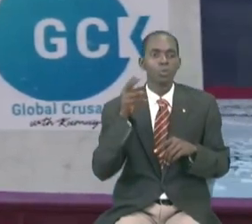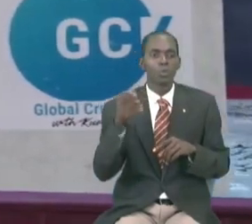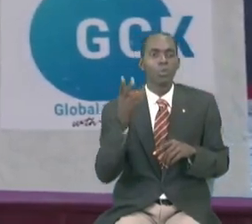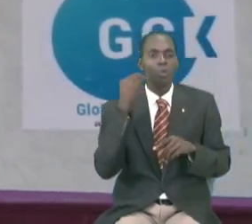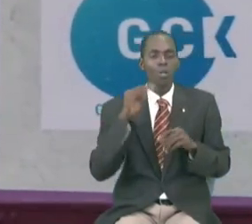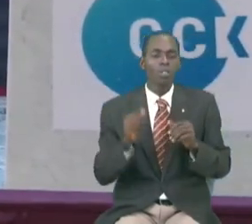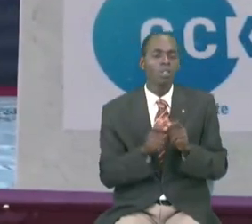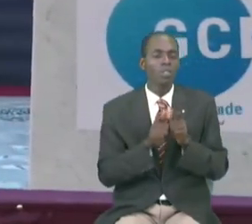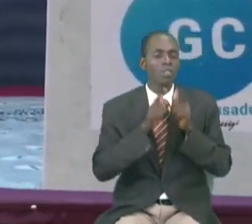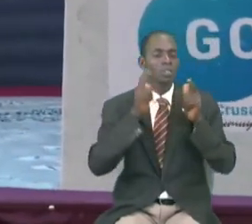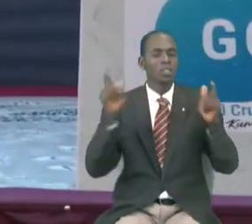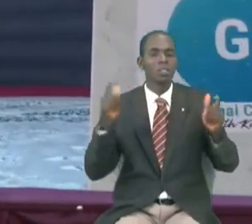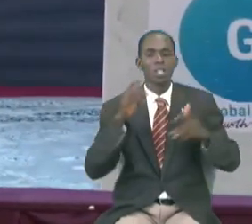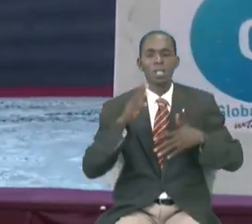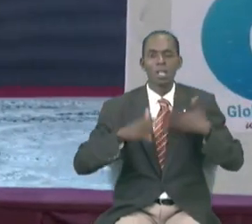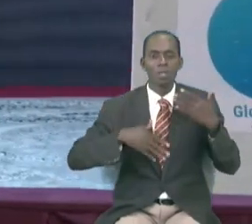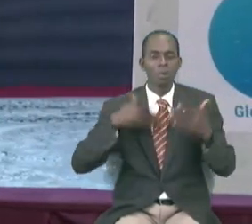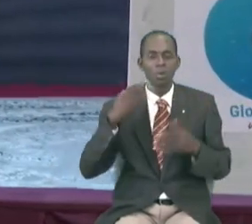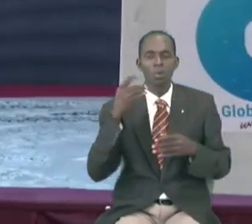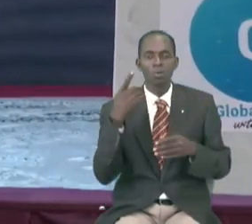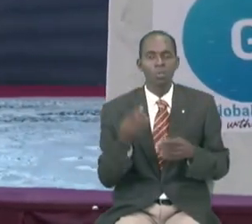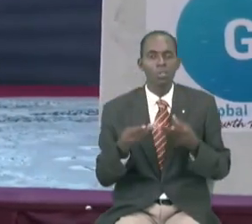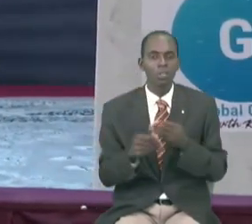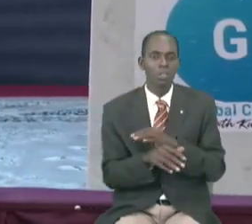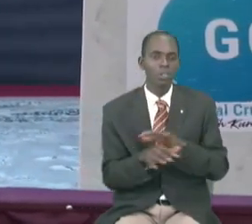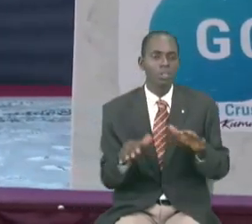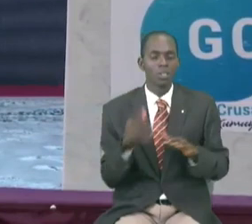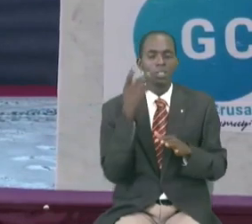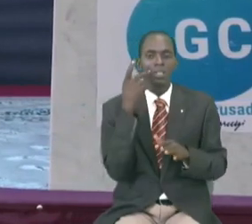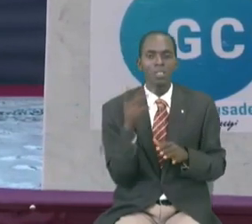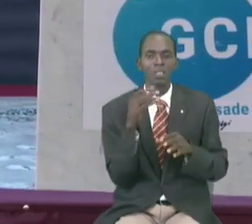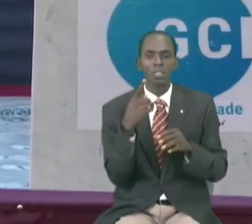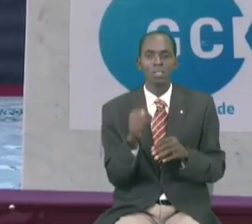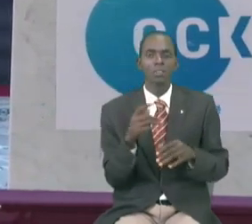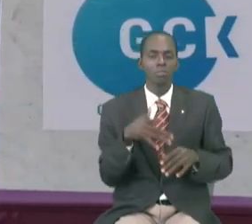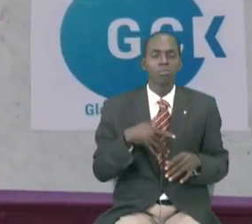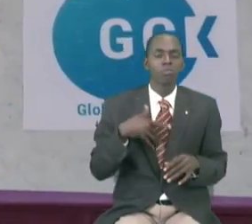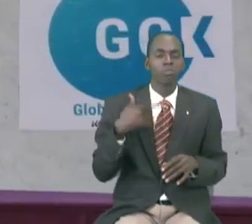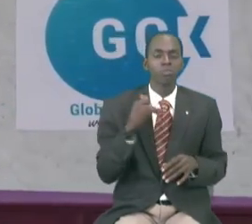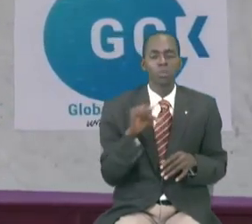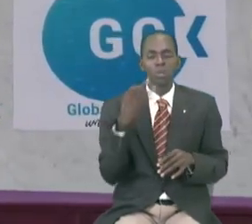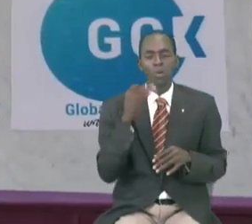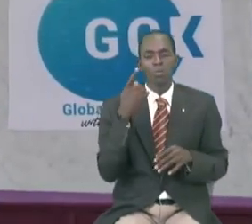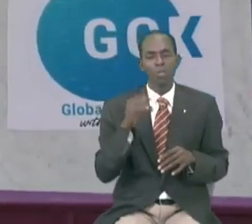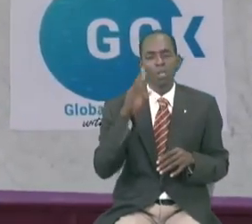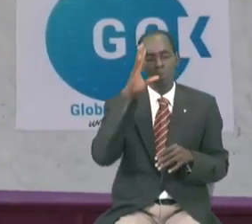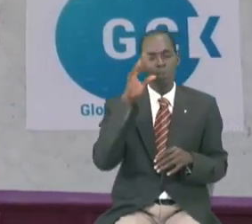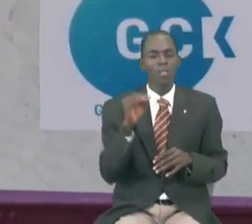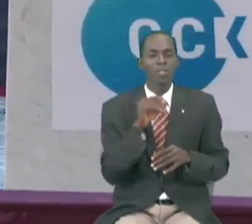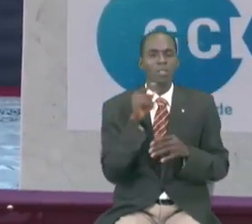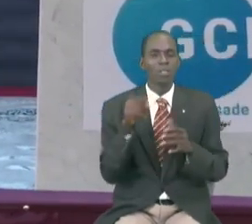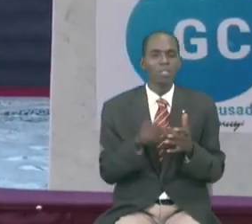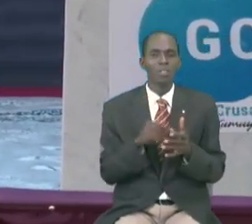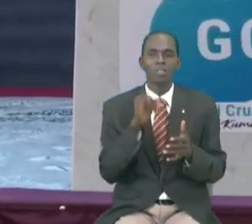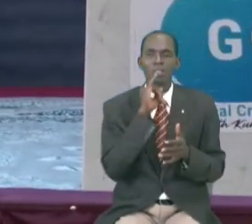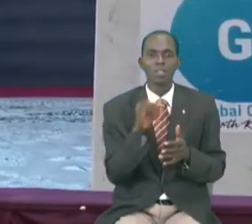see this is a prophet, our prophet? Can you see this is a man that the Lord has sent on an errand, that